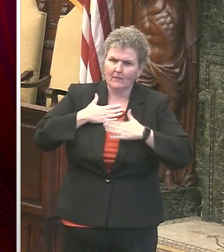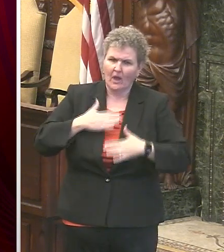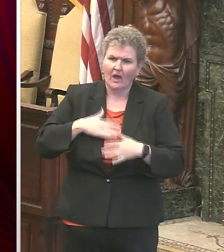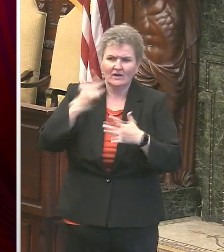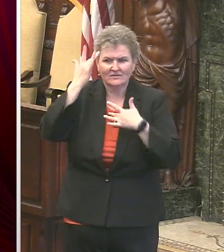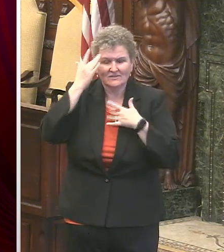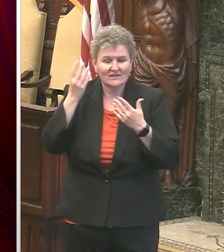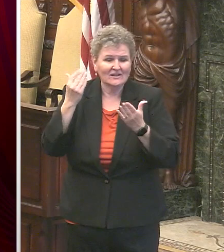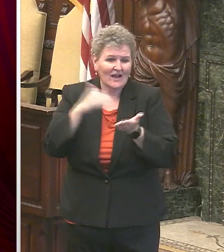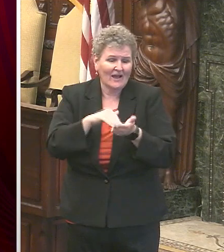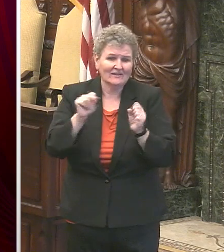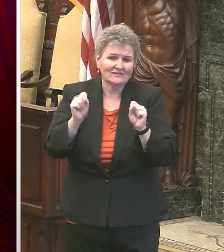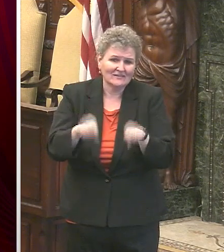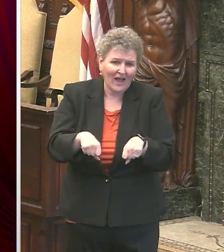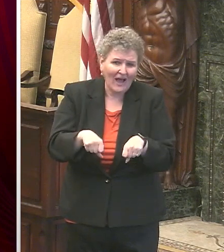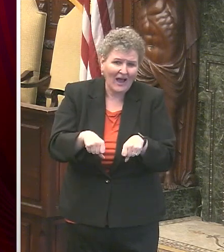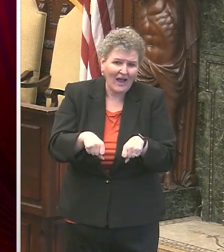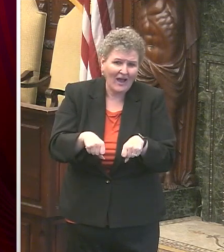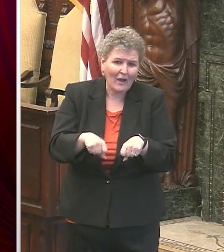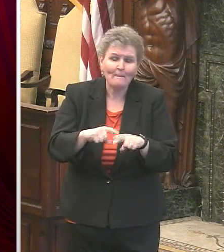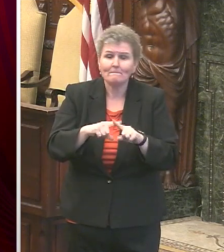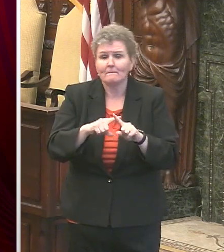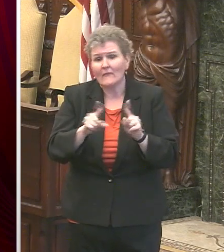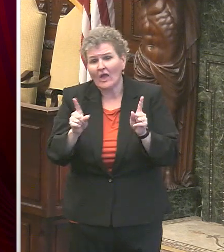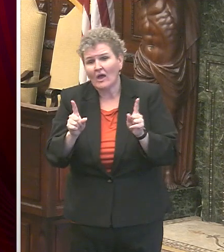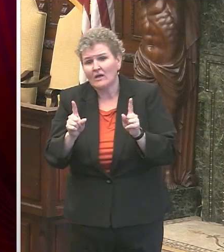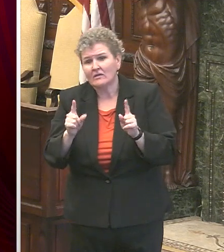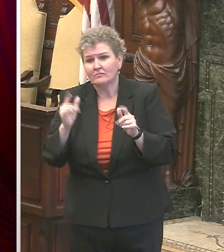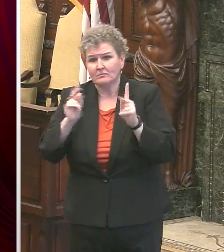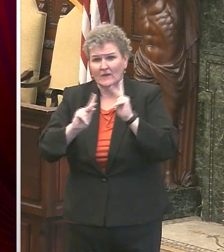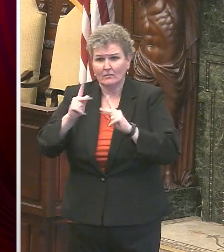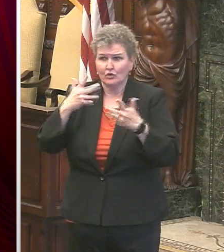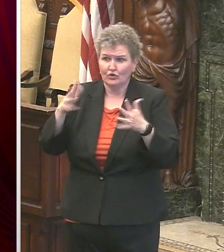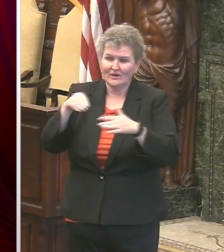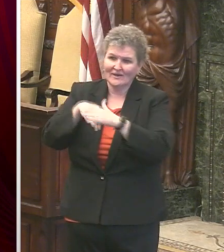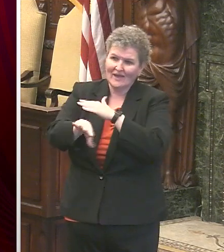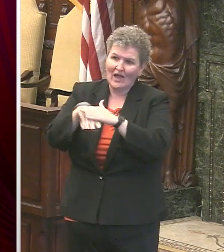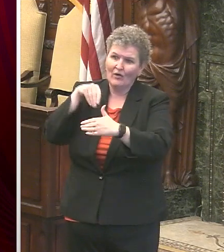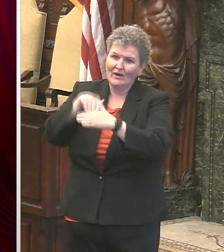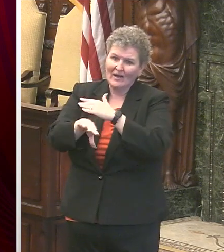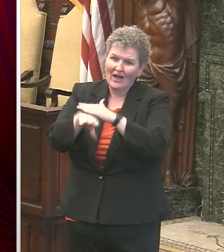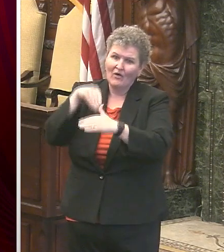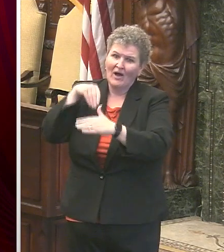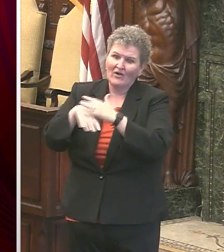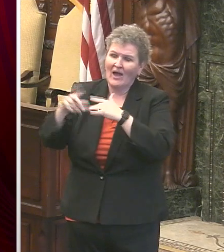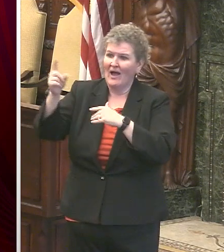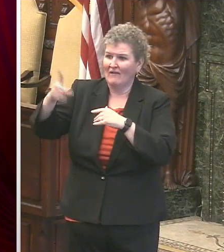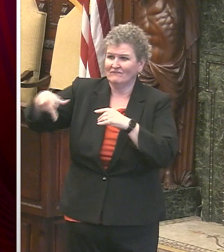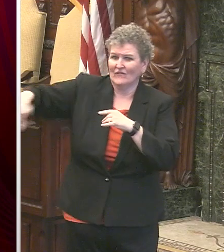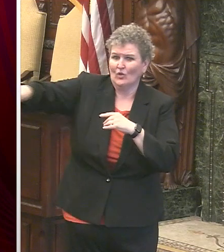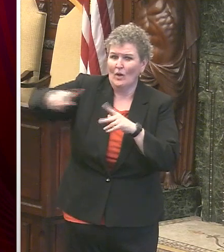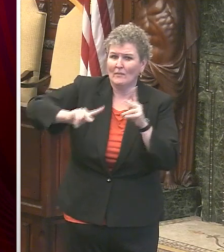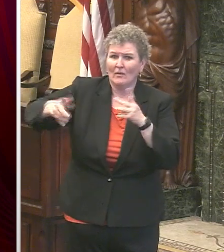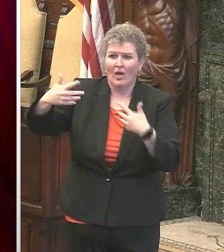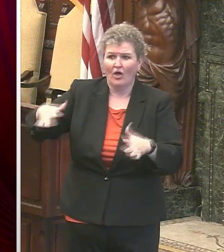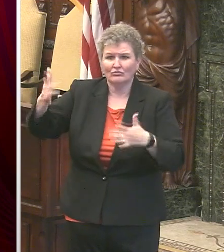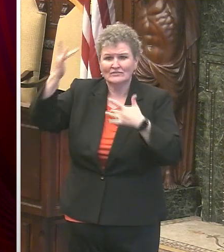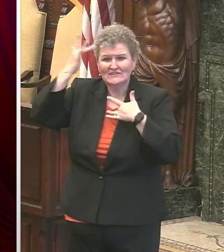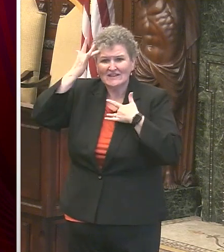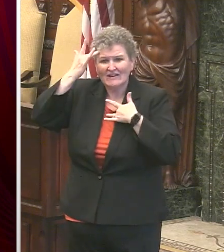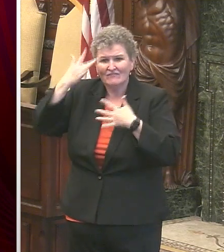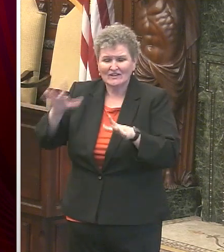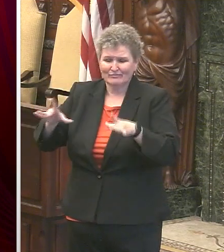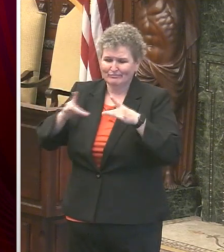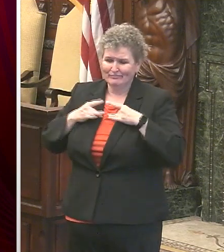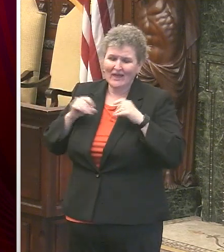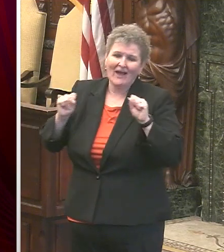been turnover. And then there are, roughly at least half people who do not have had the infection, so they'd be susceptible. All